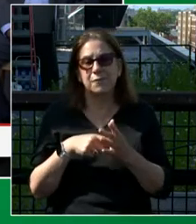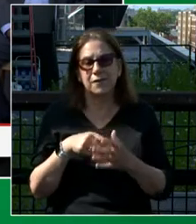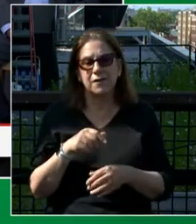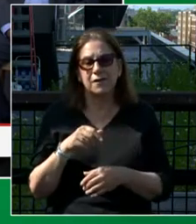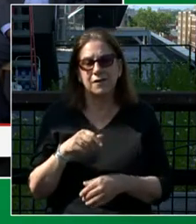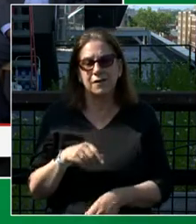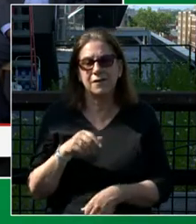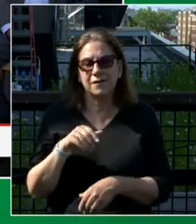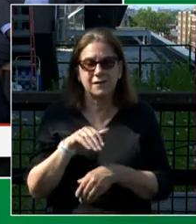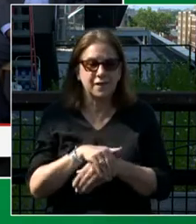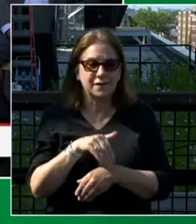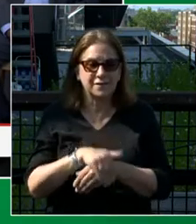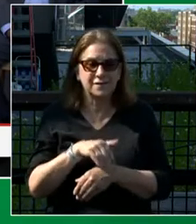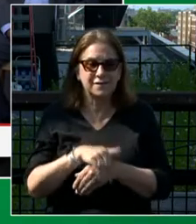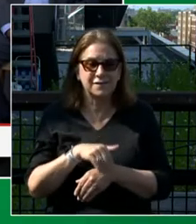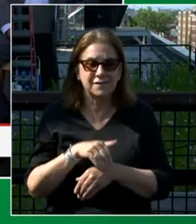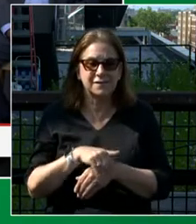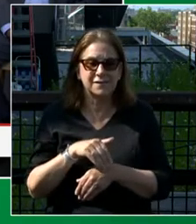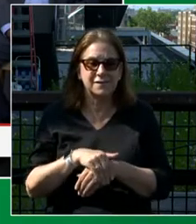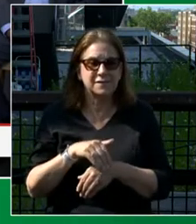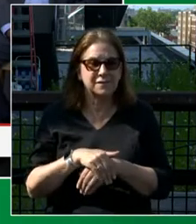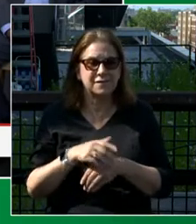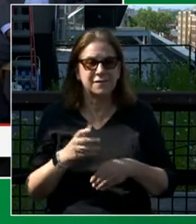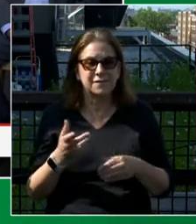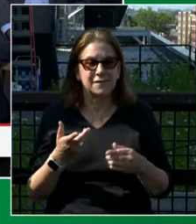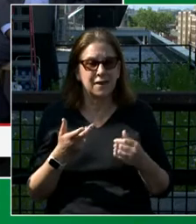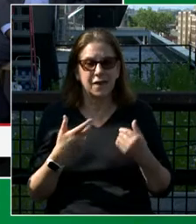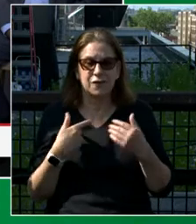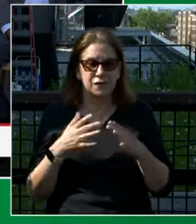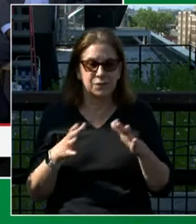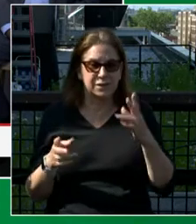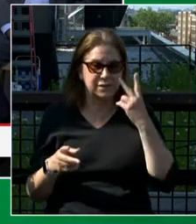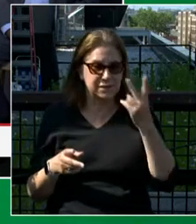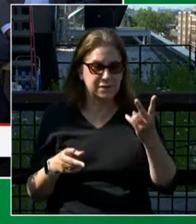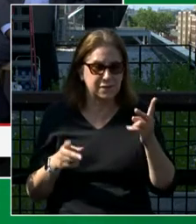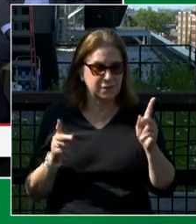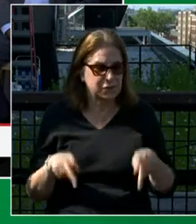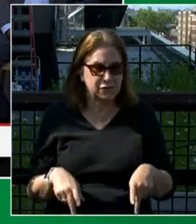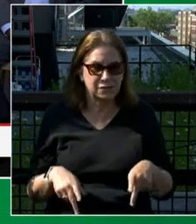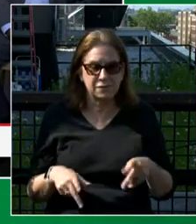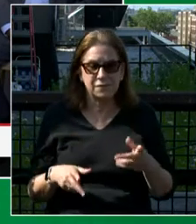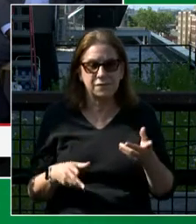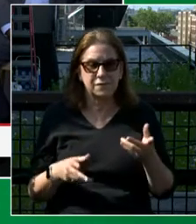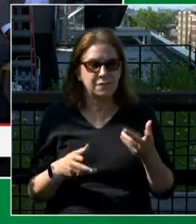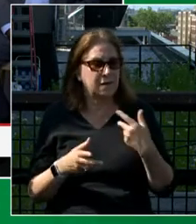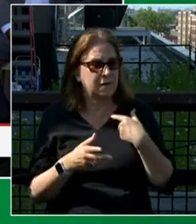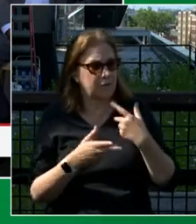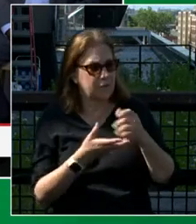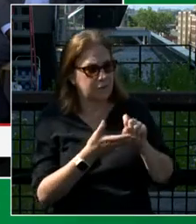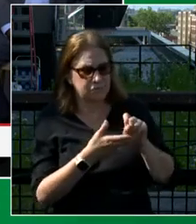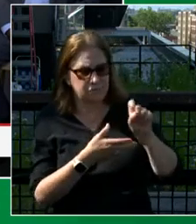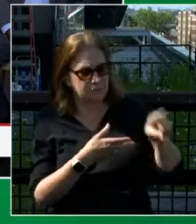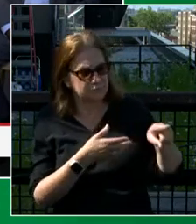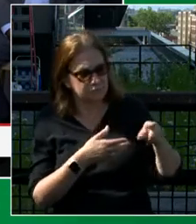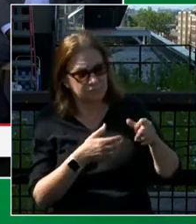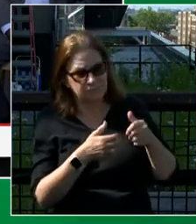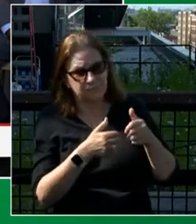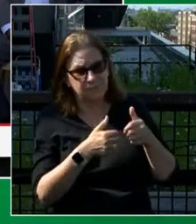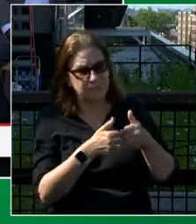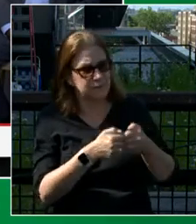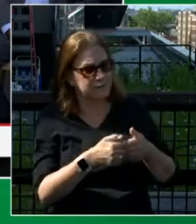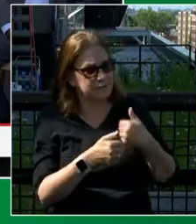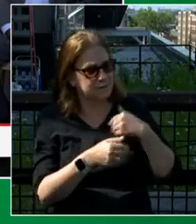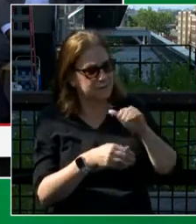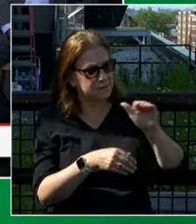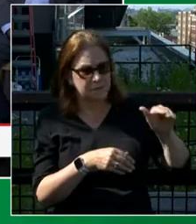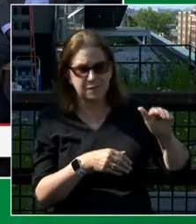sort of like, I came up with this, what do you think? Doing it over a text message text message, virtual mail. It really